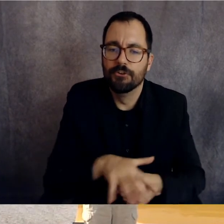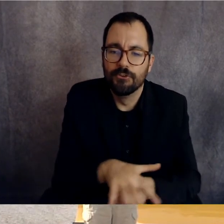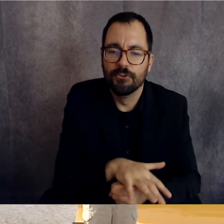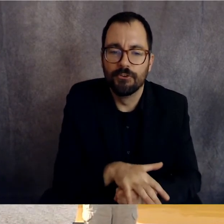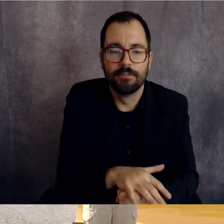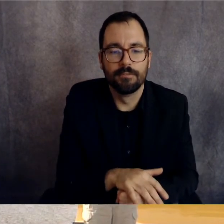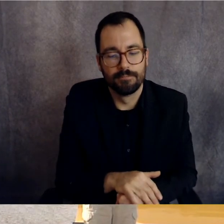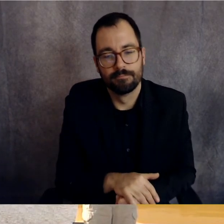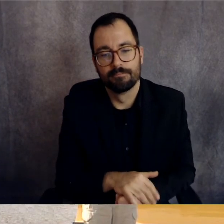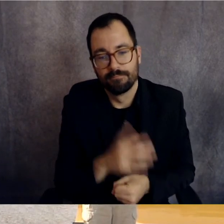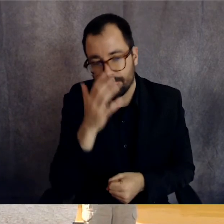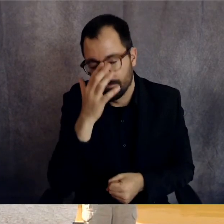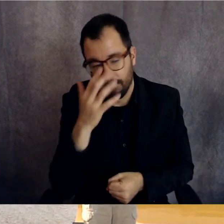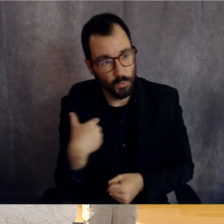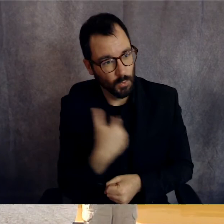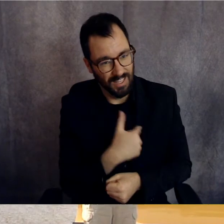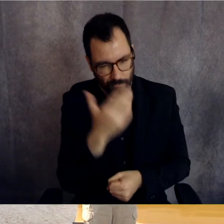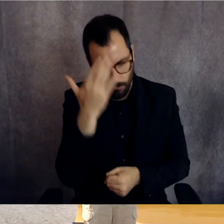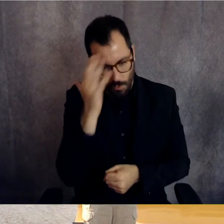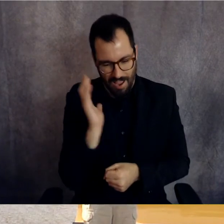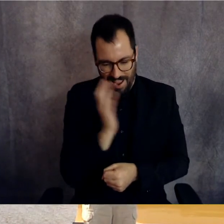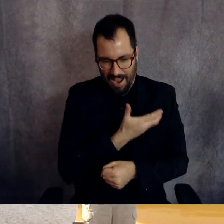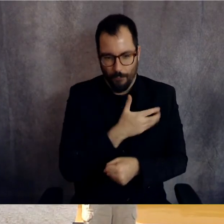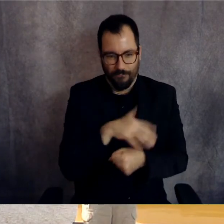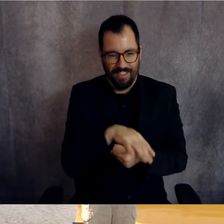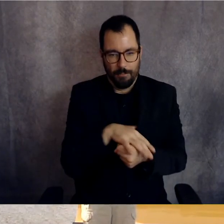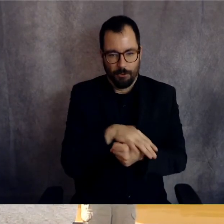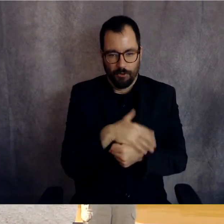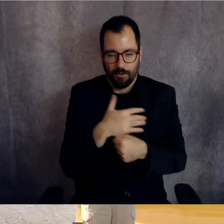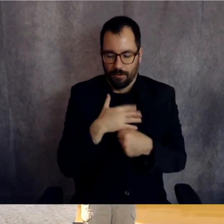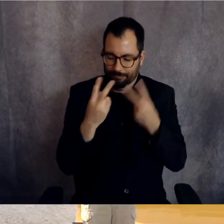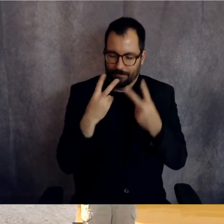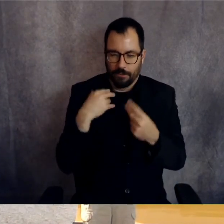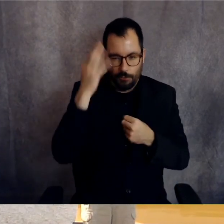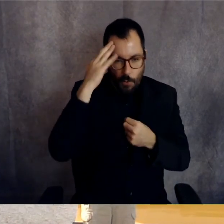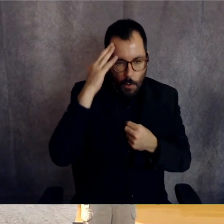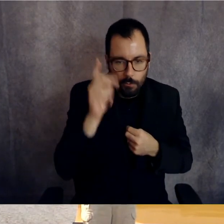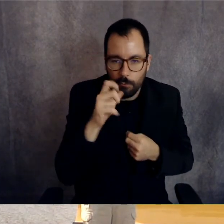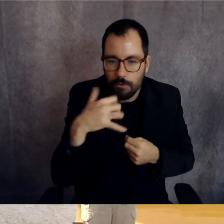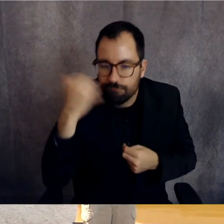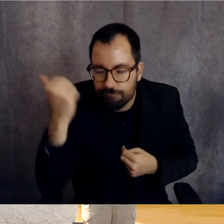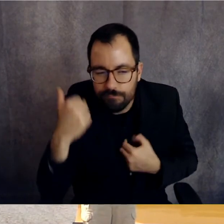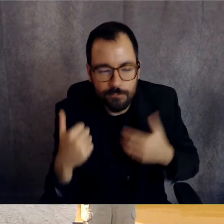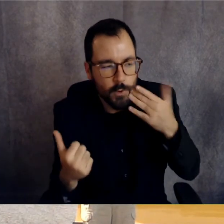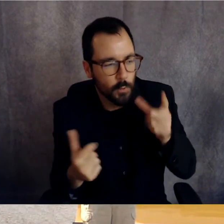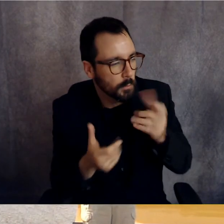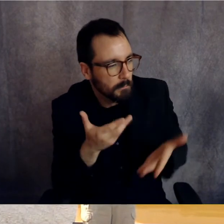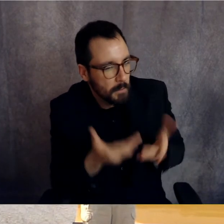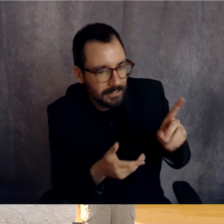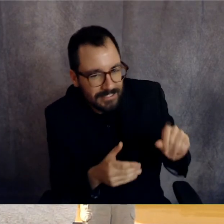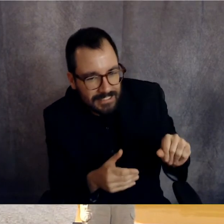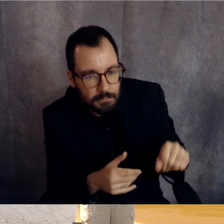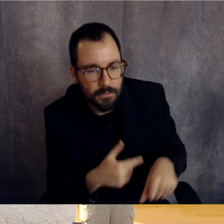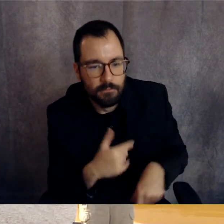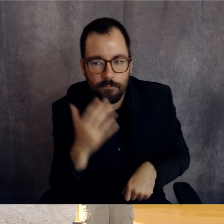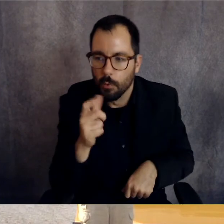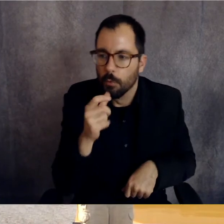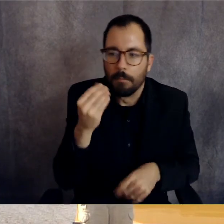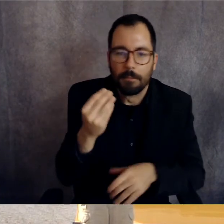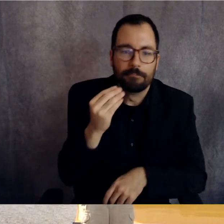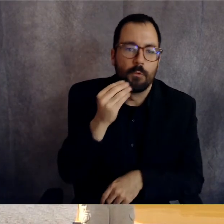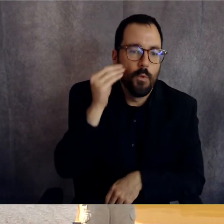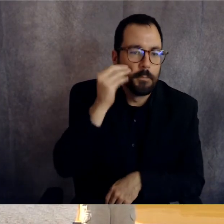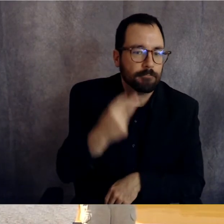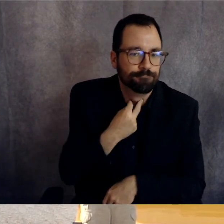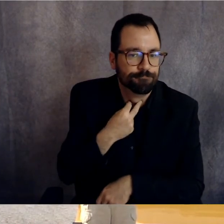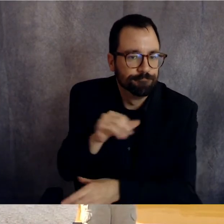of the city. We've lived there many years of our lives. You know who your neighbors who might be elderly or might be disabled, who might be homebound for particular reasons.